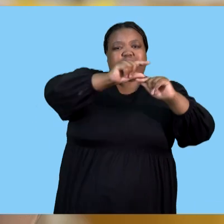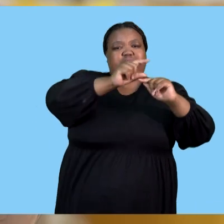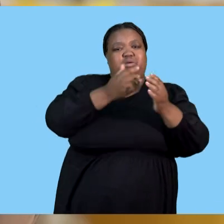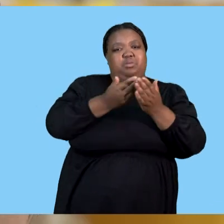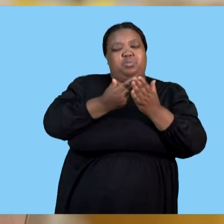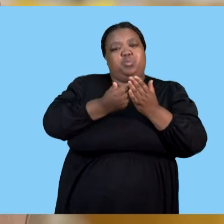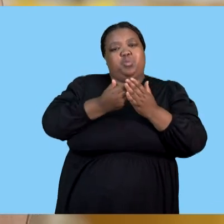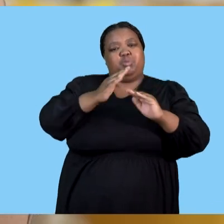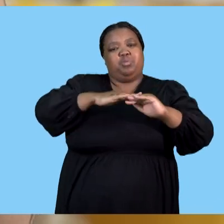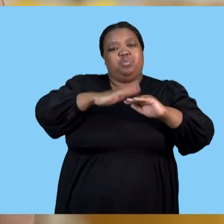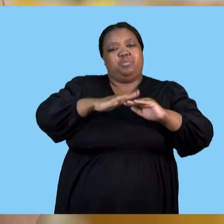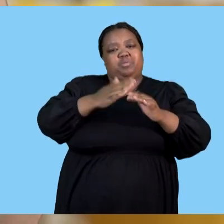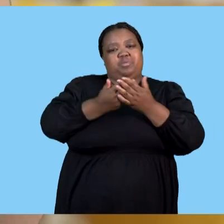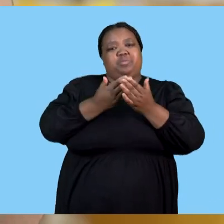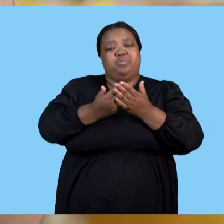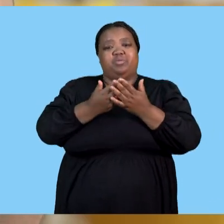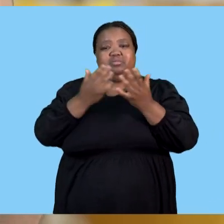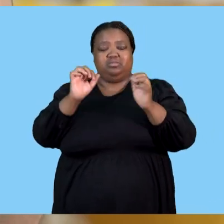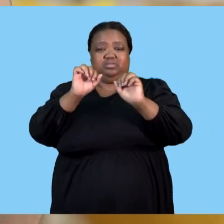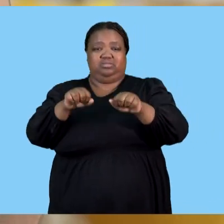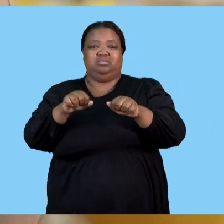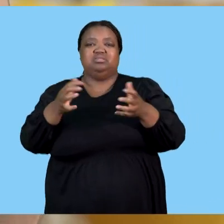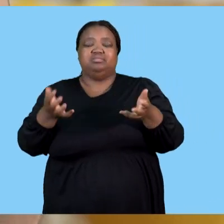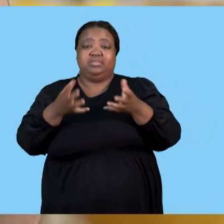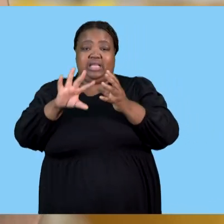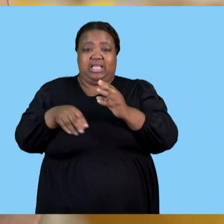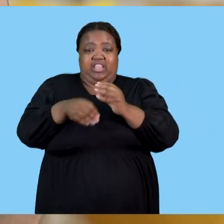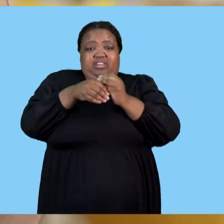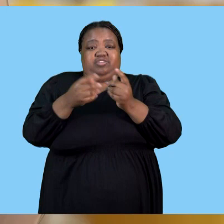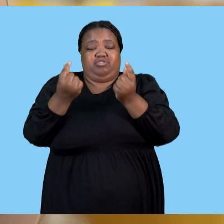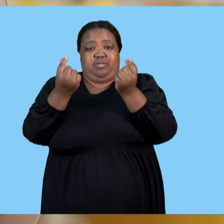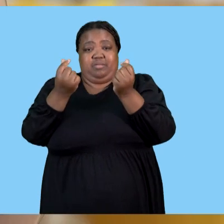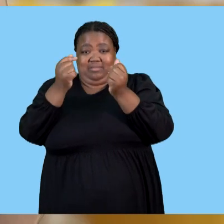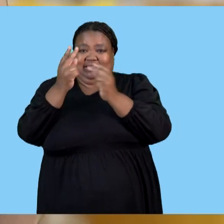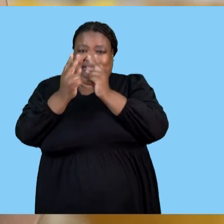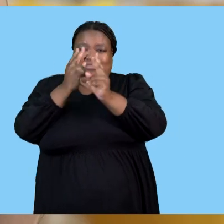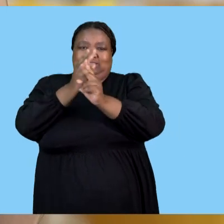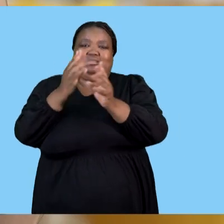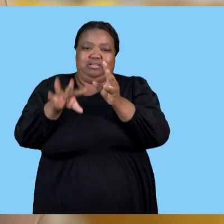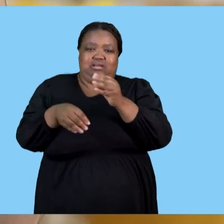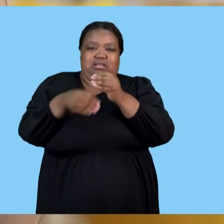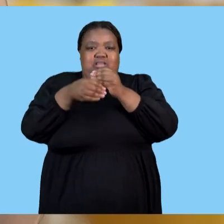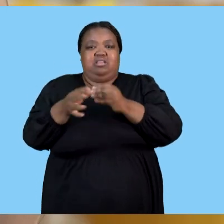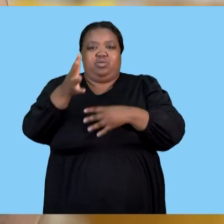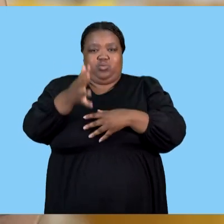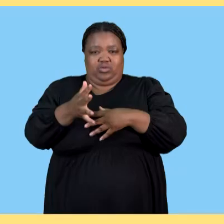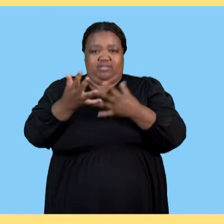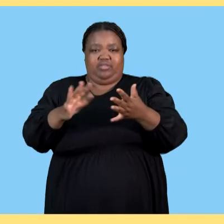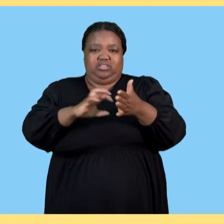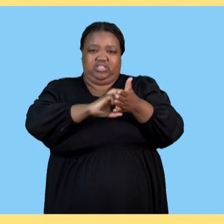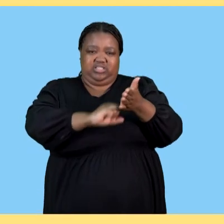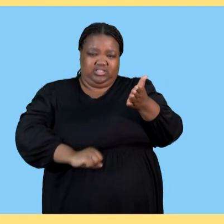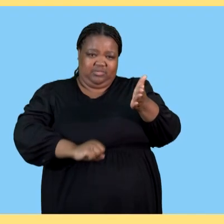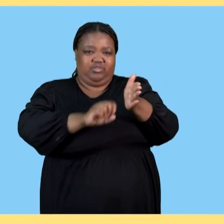your equity. And your additional capital is going to be added as well. And then you